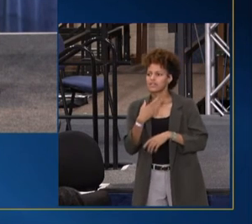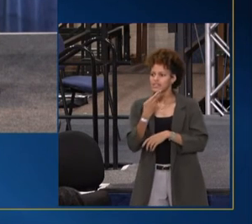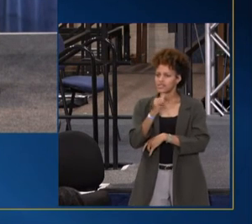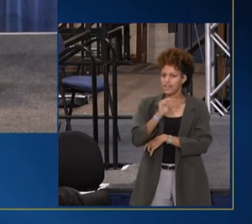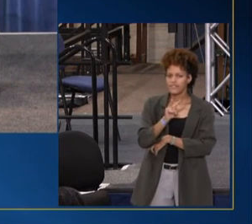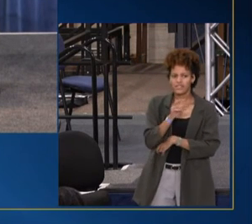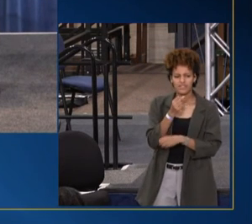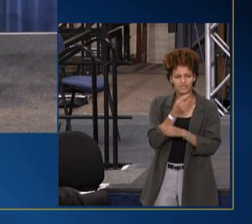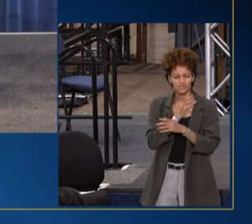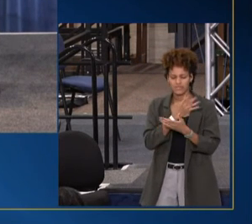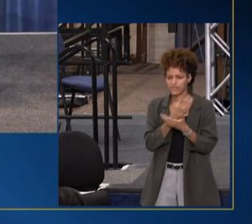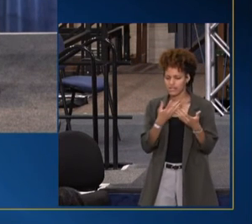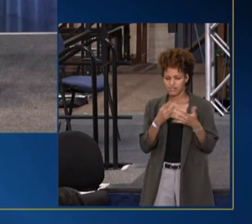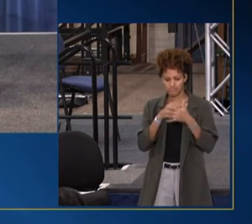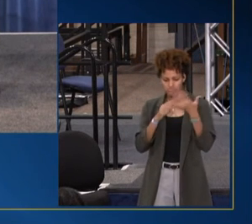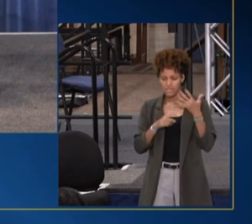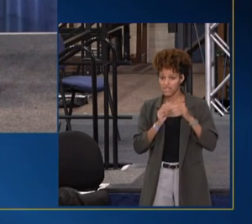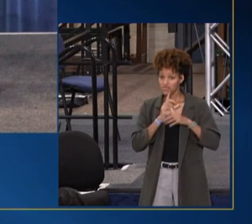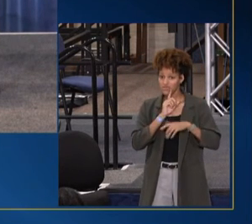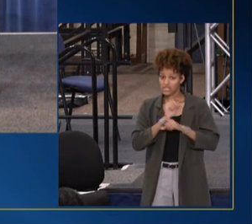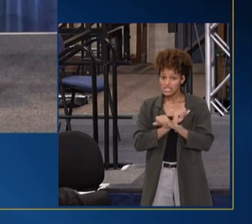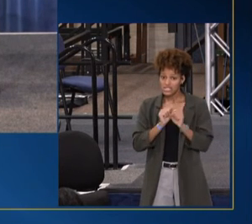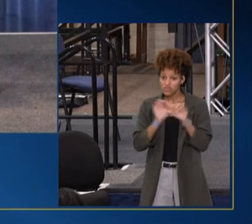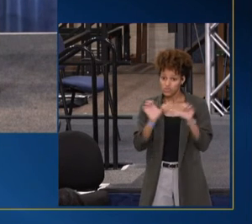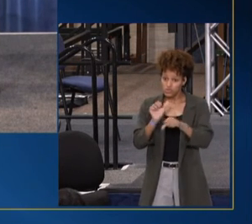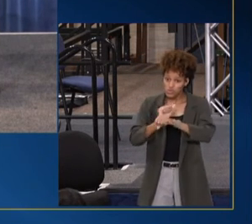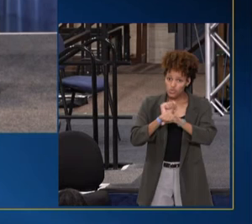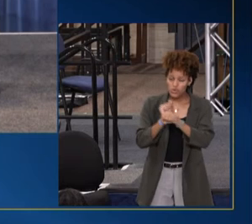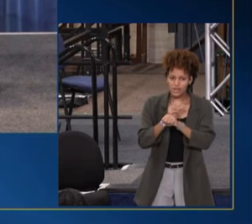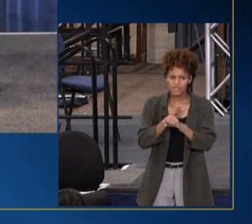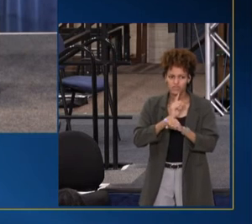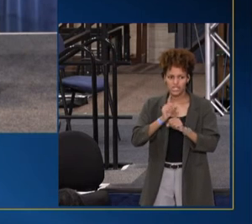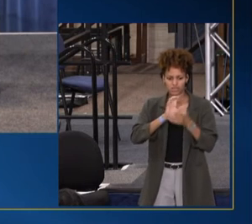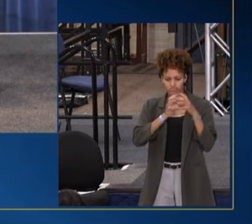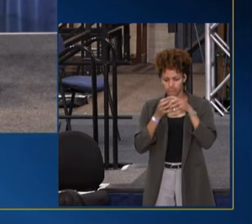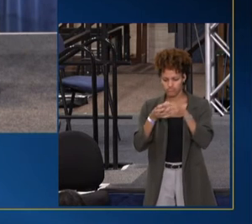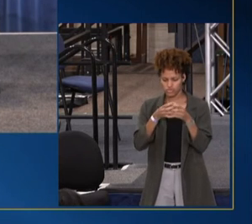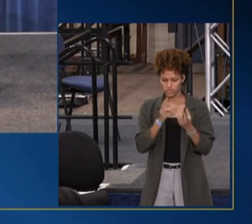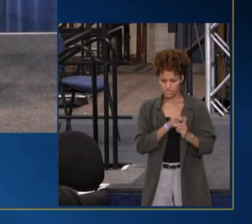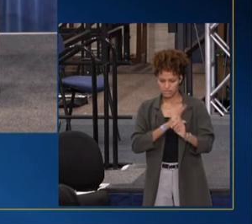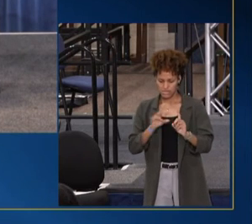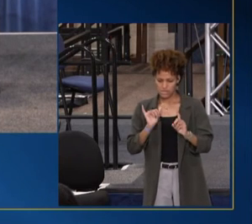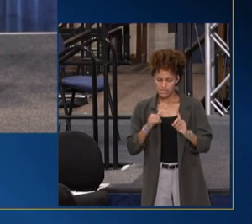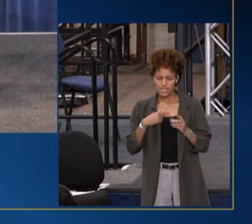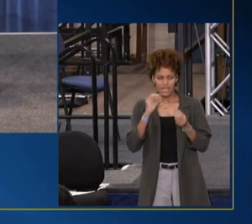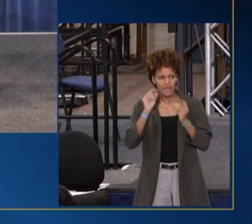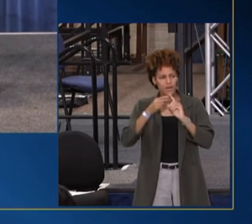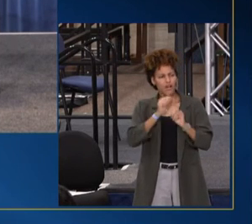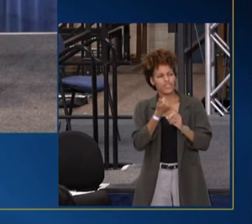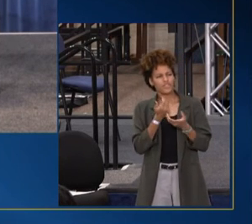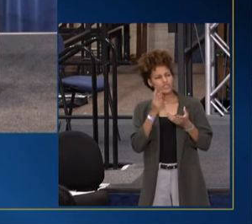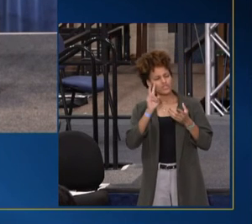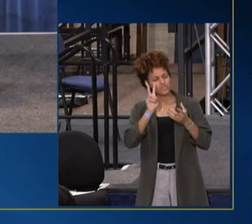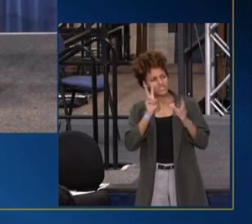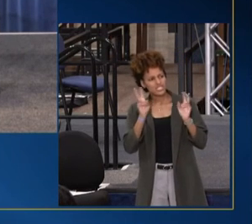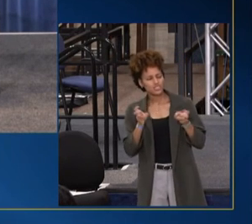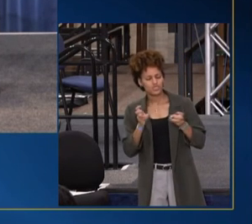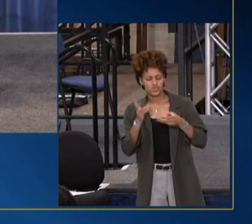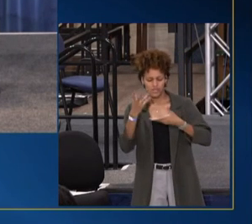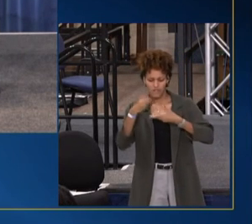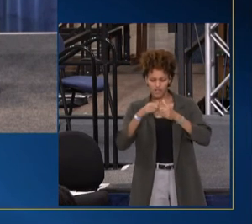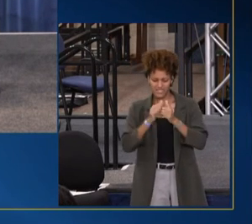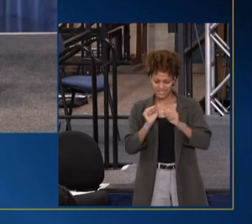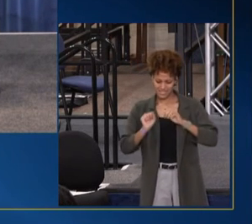and really sort of doing that work, I think, in a real intersectional way and thinking about what are the other issues at play in the